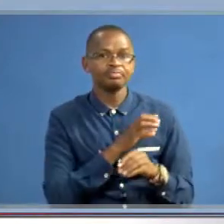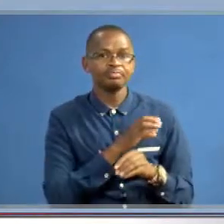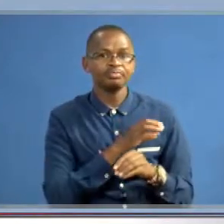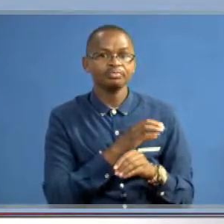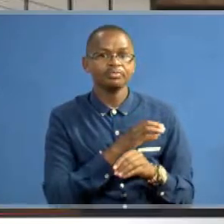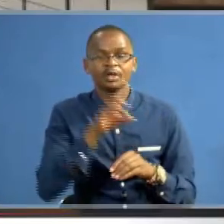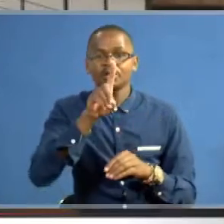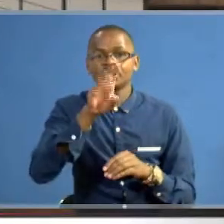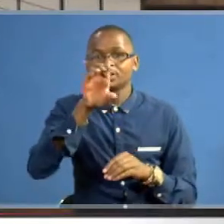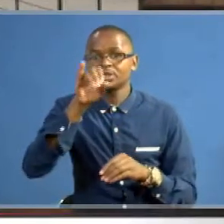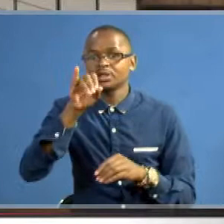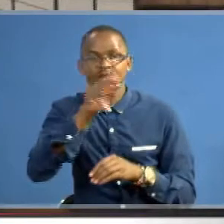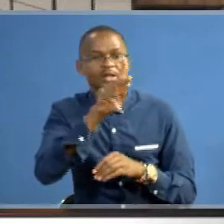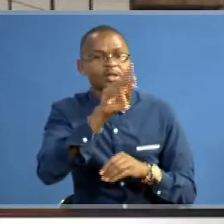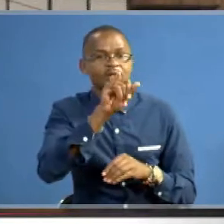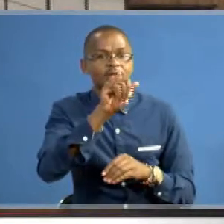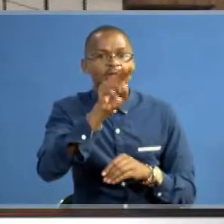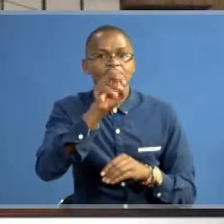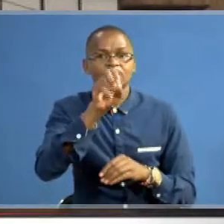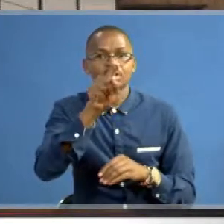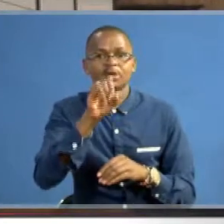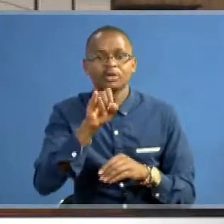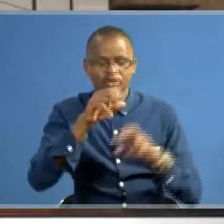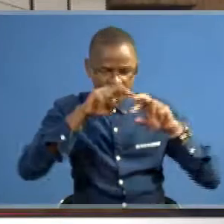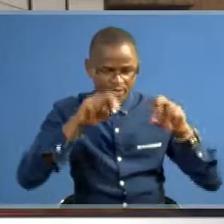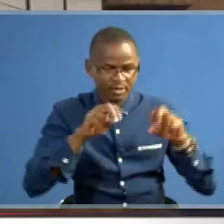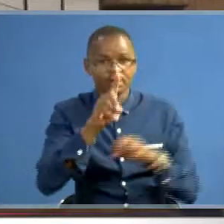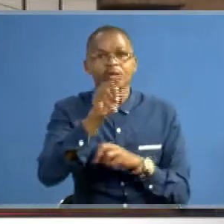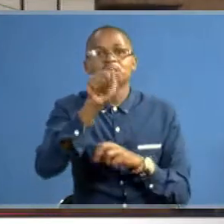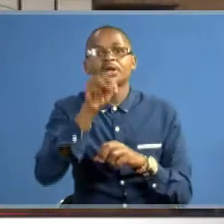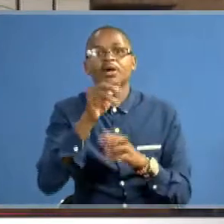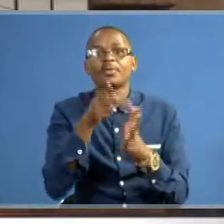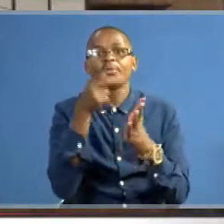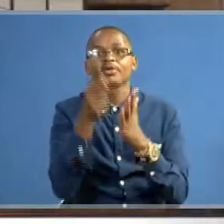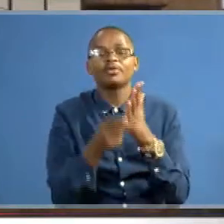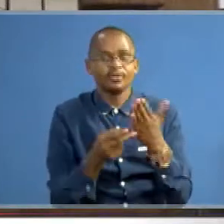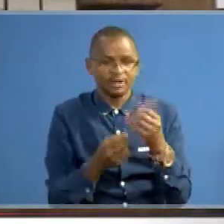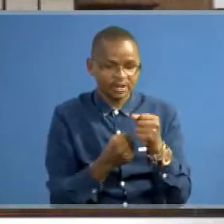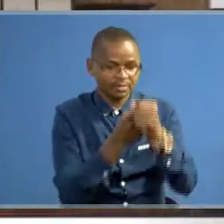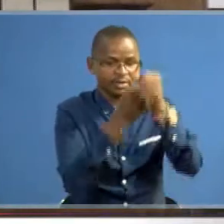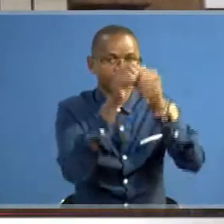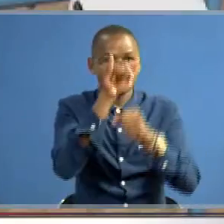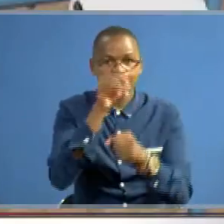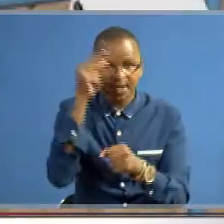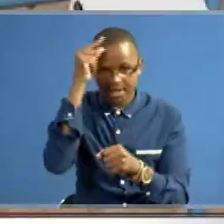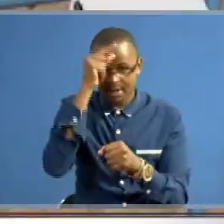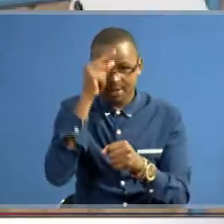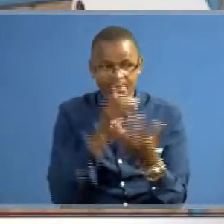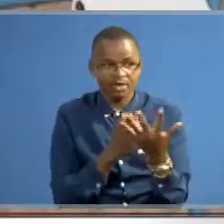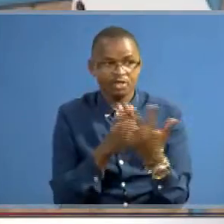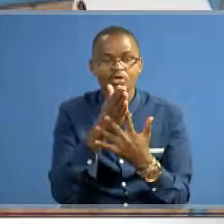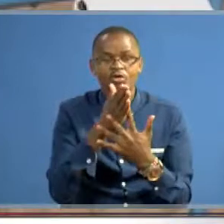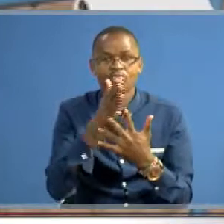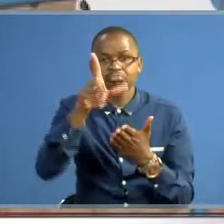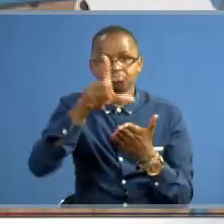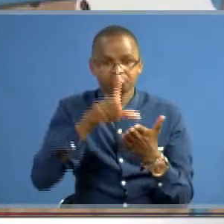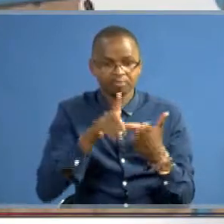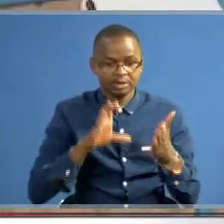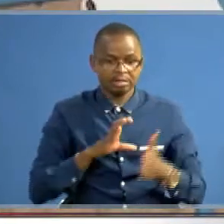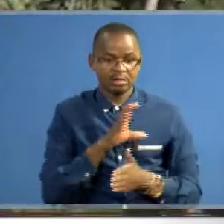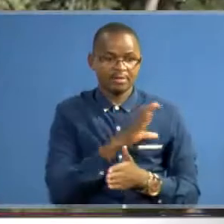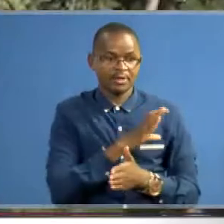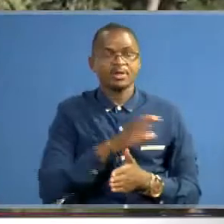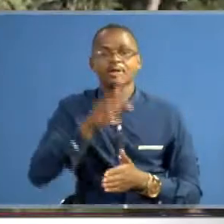Criminal Investigation, Judge Kinoti, to investigate dam projects funded by the government through loans. The committee, led by